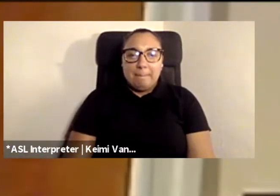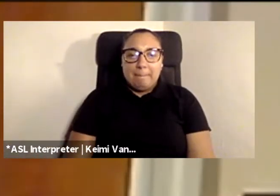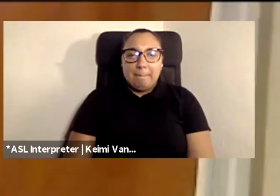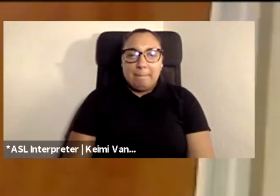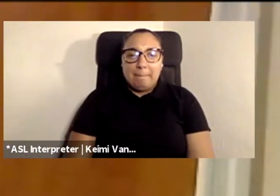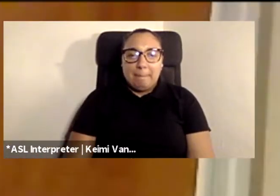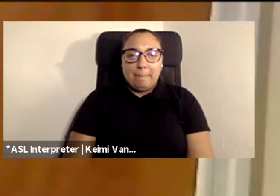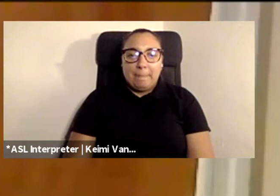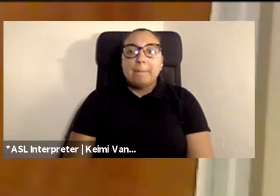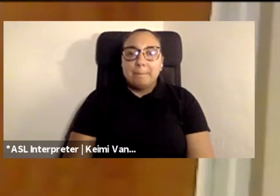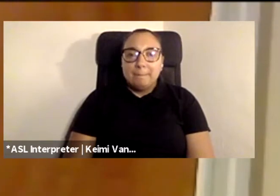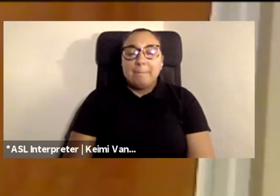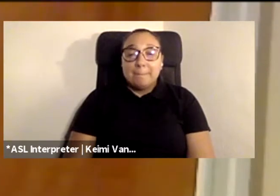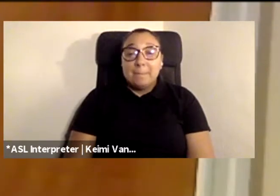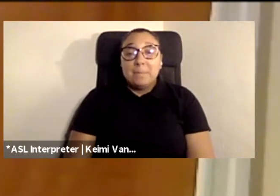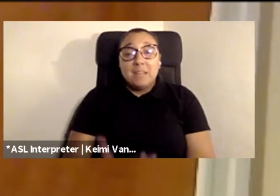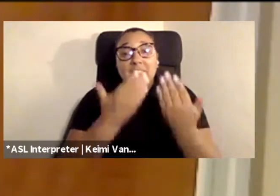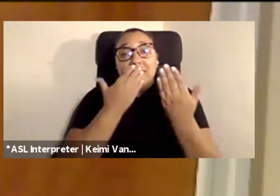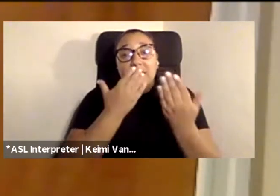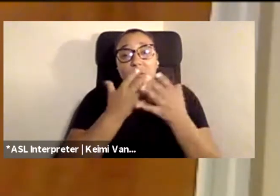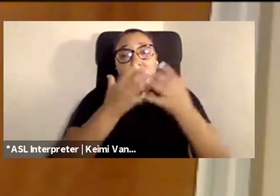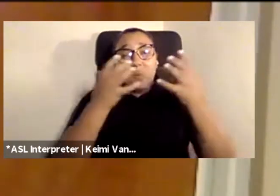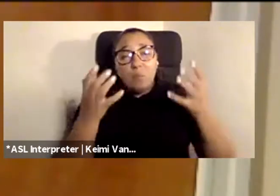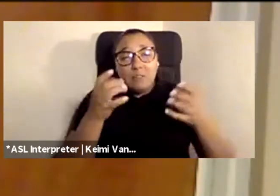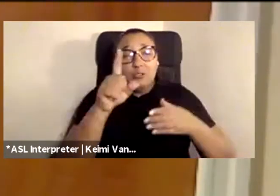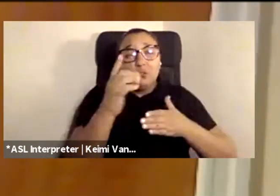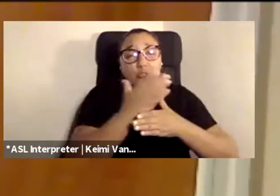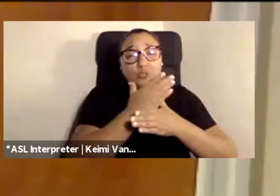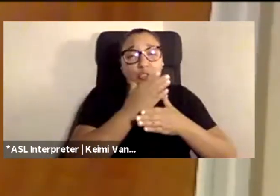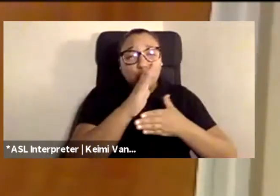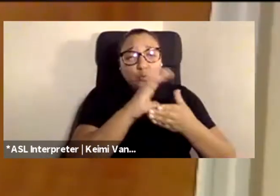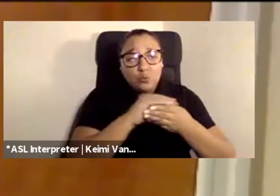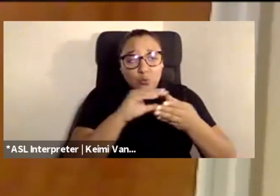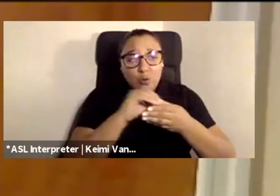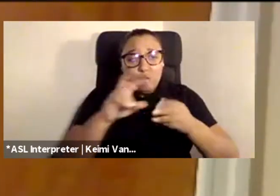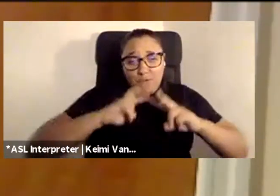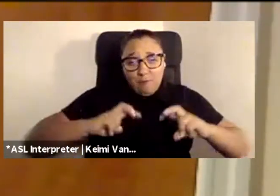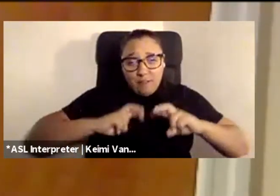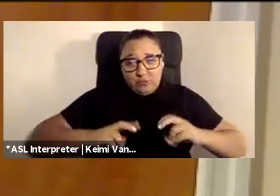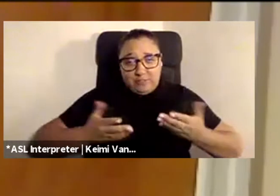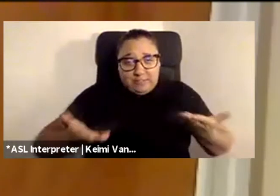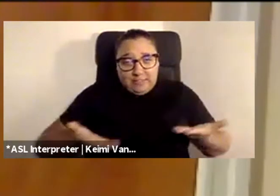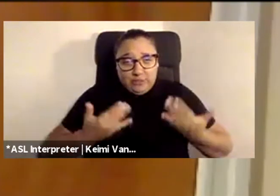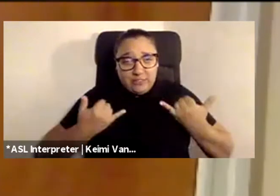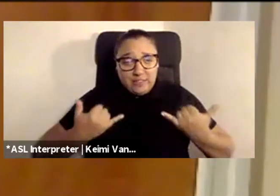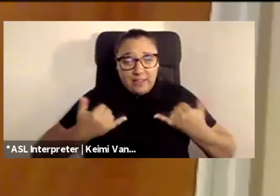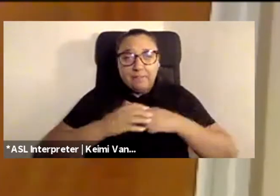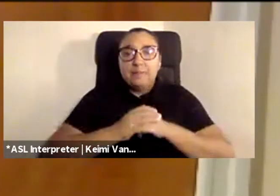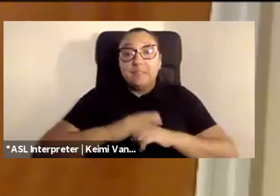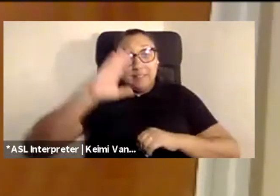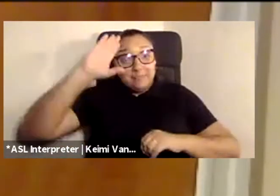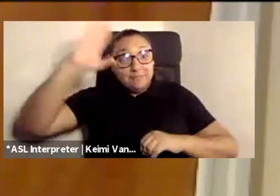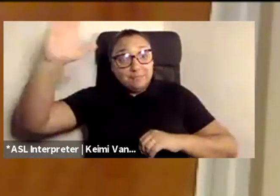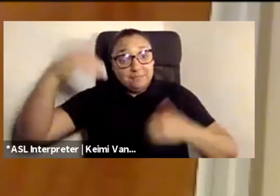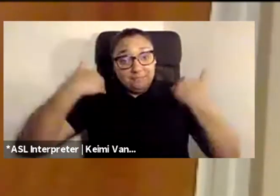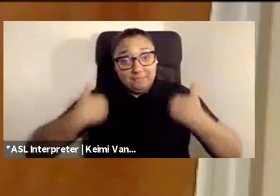Thank you so much, Rebecca, for sharing your story and reflections into this space tonight. Everyone, my name is Linda. My pronouns